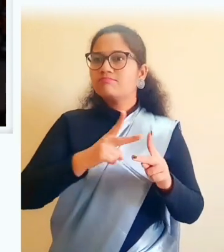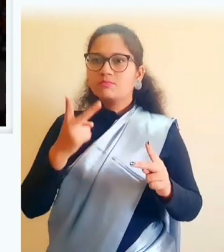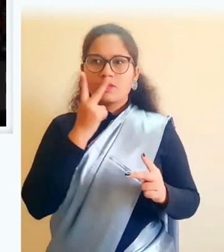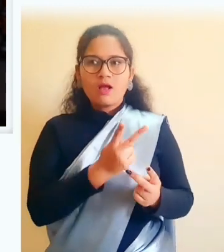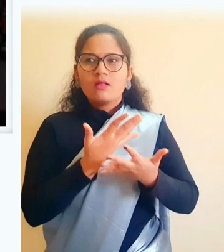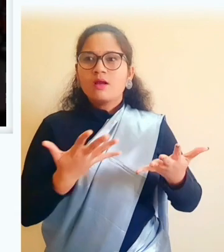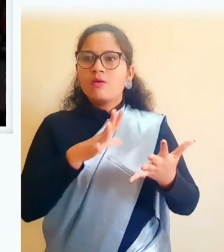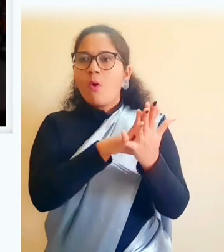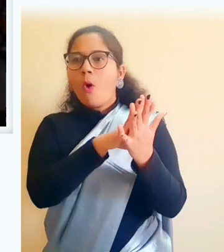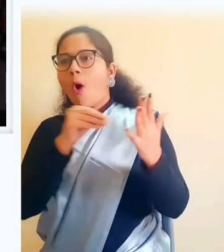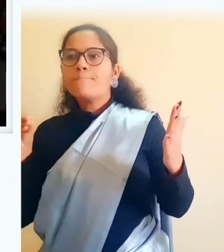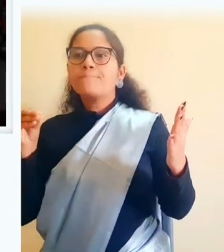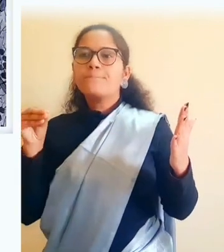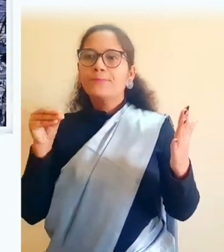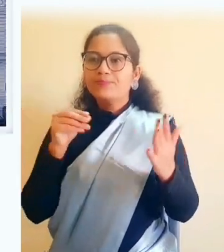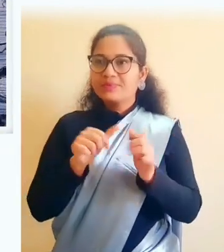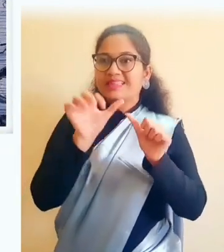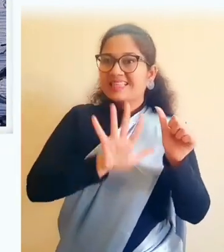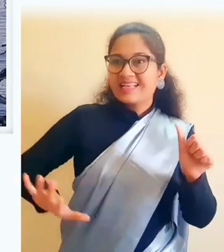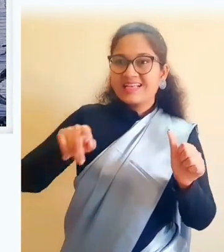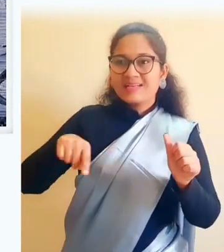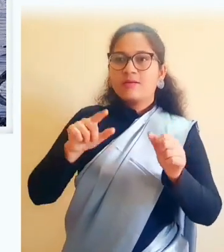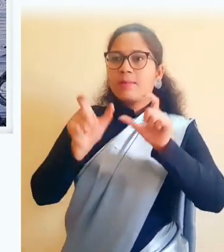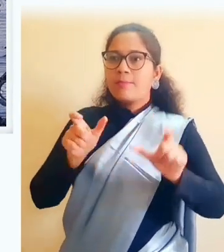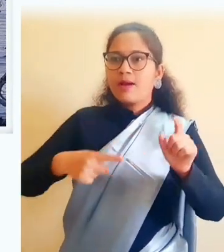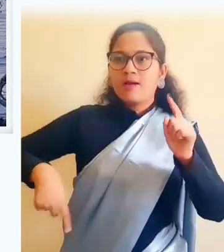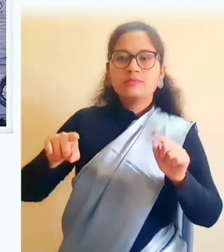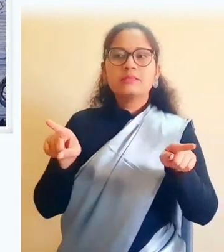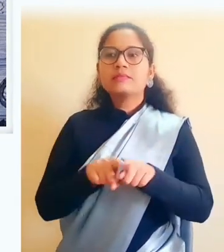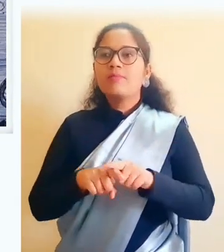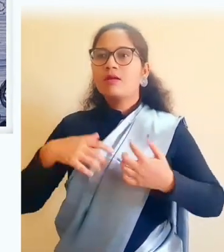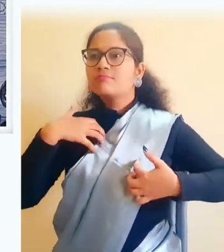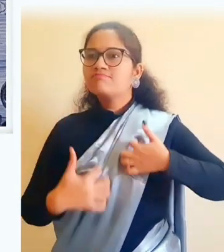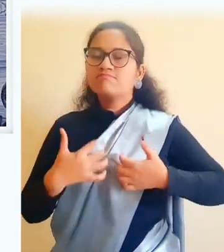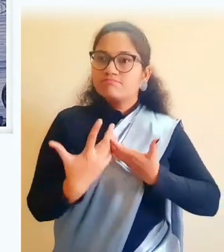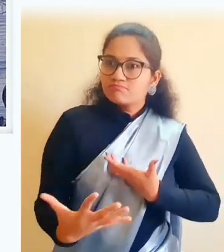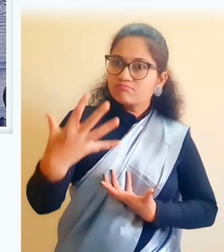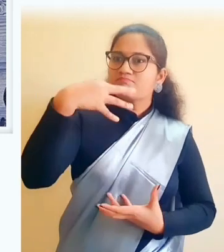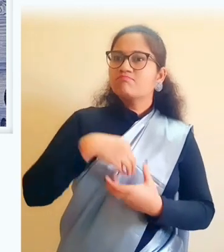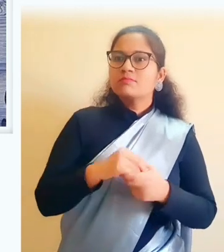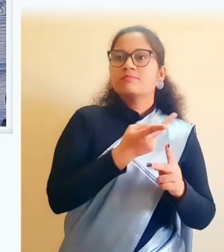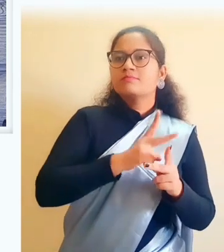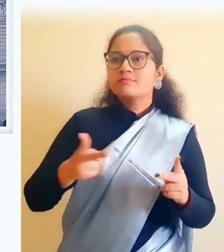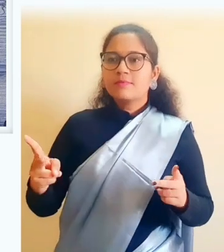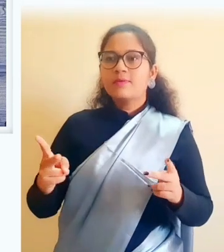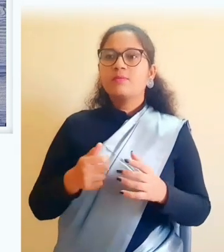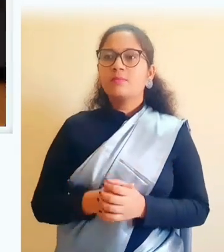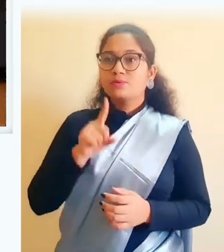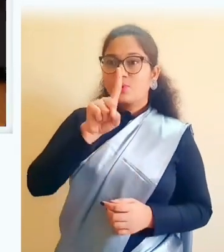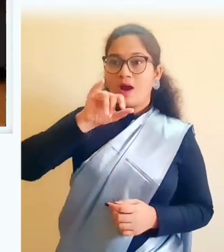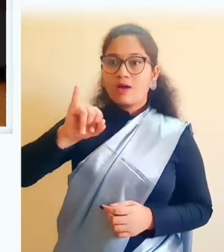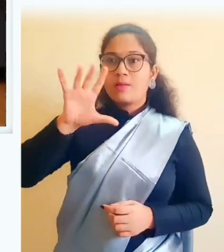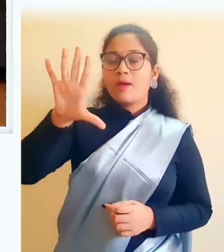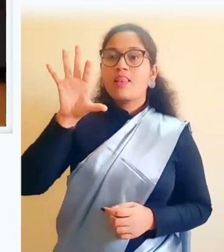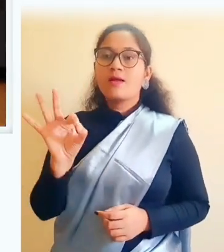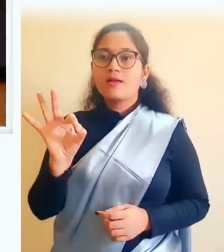objects for inspiration, their depictions of Asian people are often imprecise and sometimes even racist. In